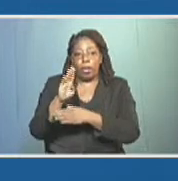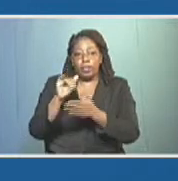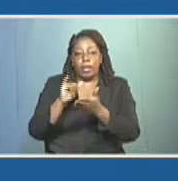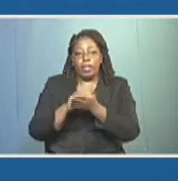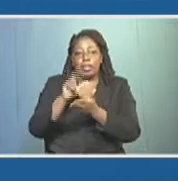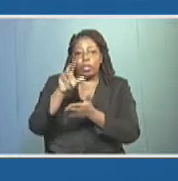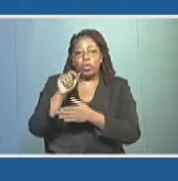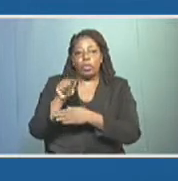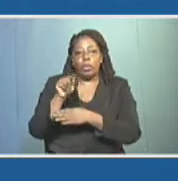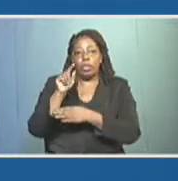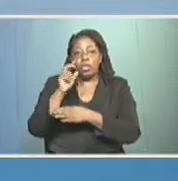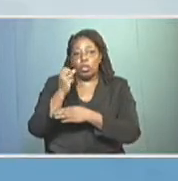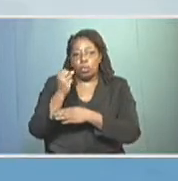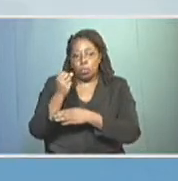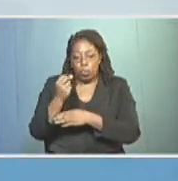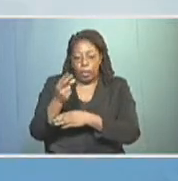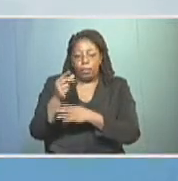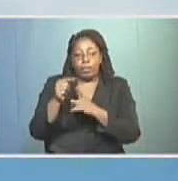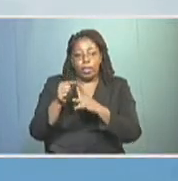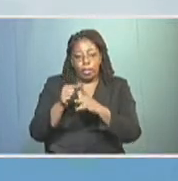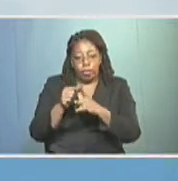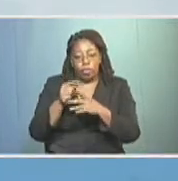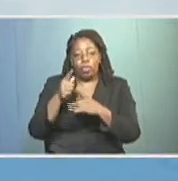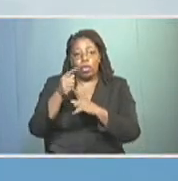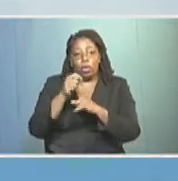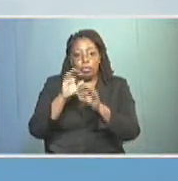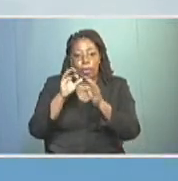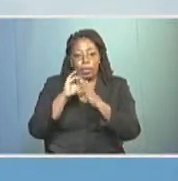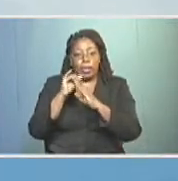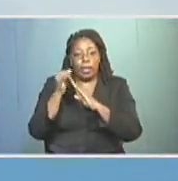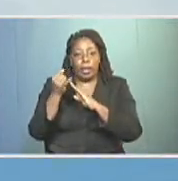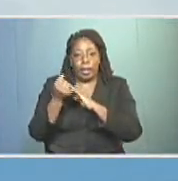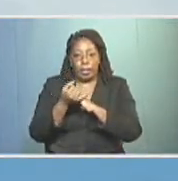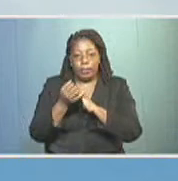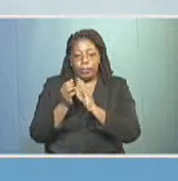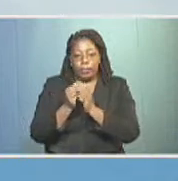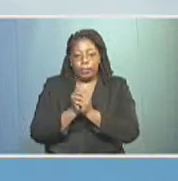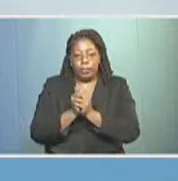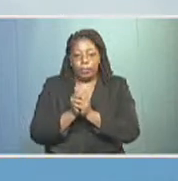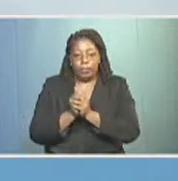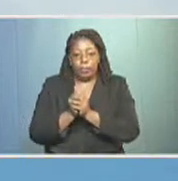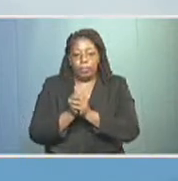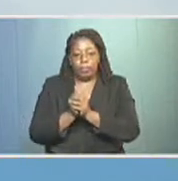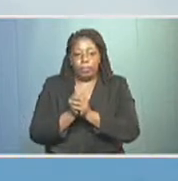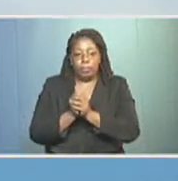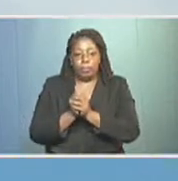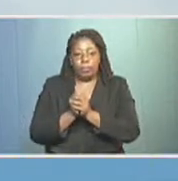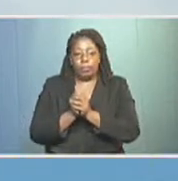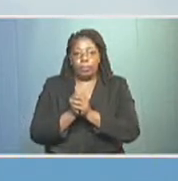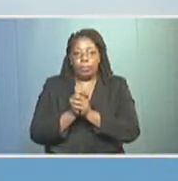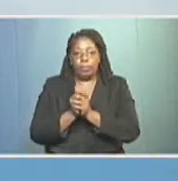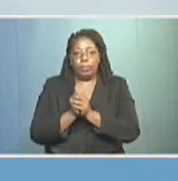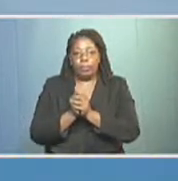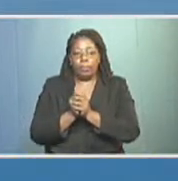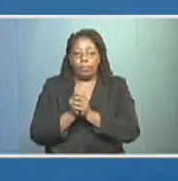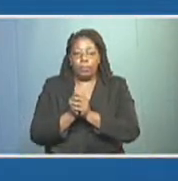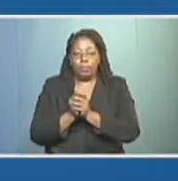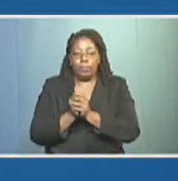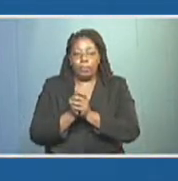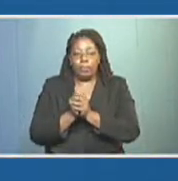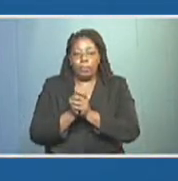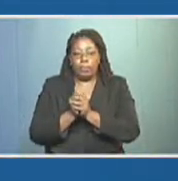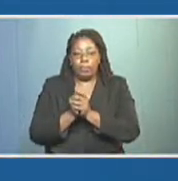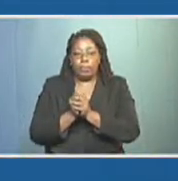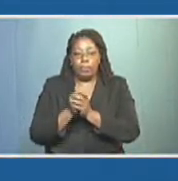30.12 inches, and the pressure is steady. Temperatures around the Atlas this evening, they are brought to you by Family Guardian Insurance Company. We're protecting